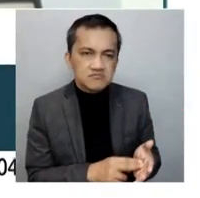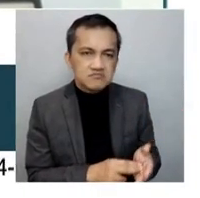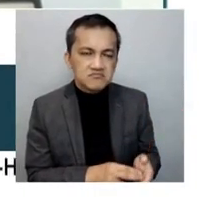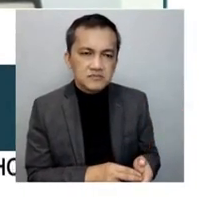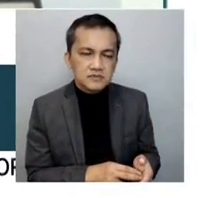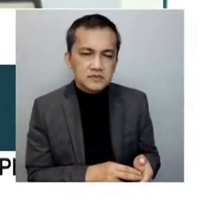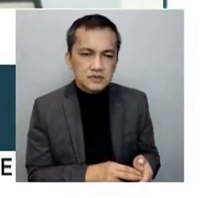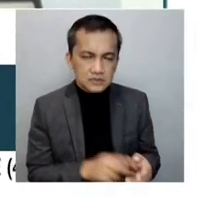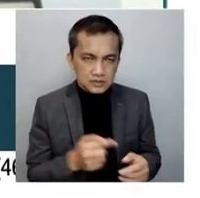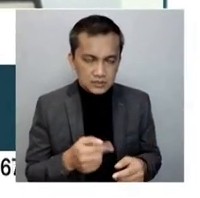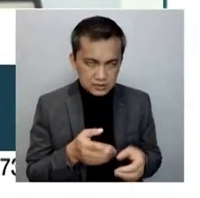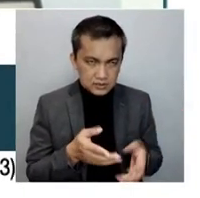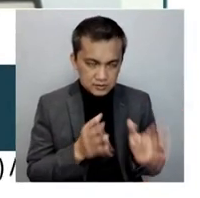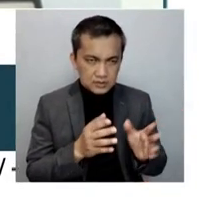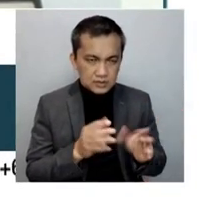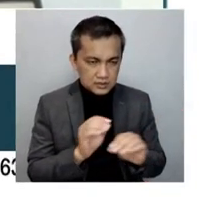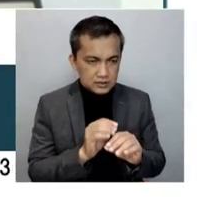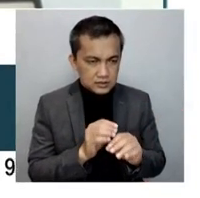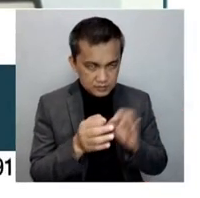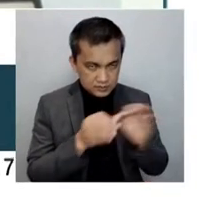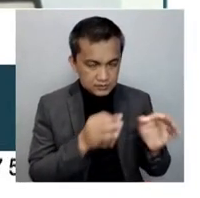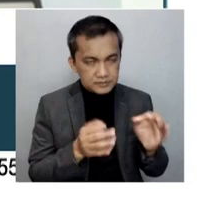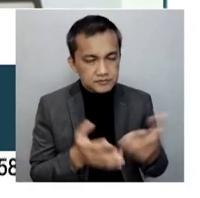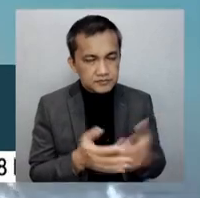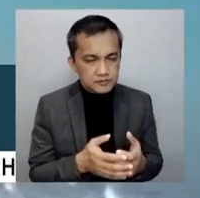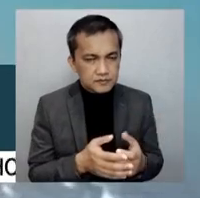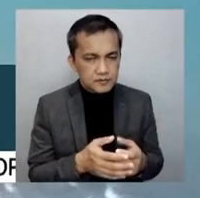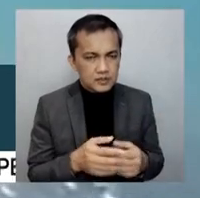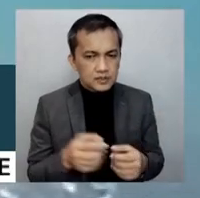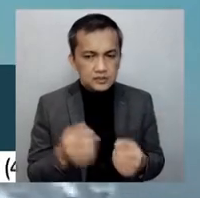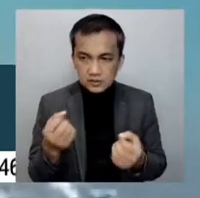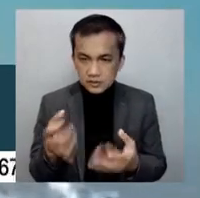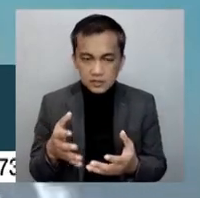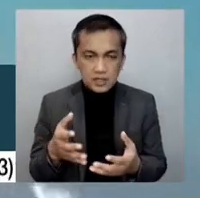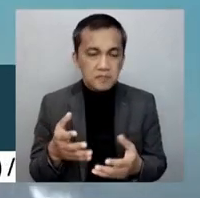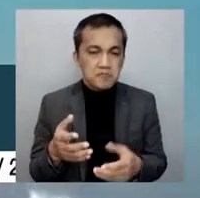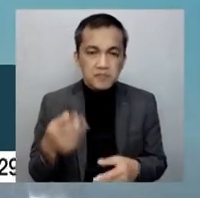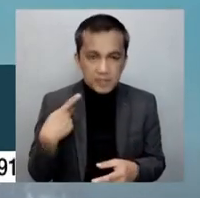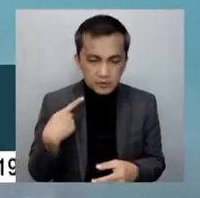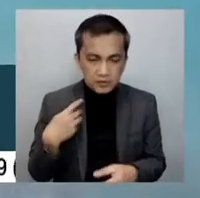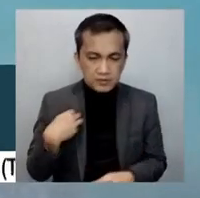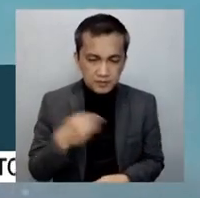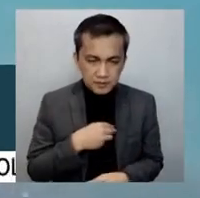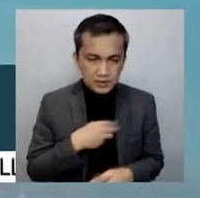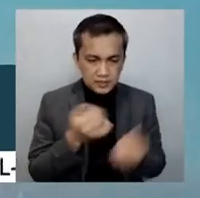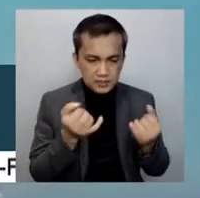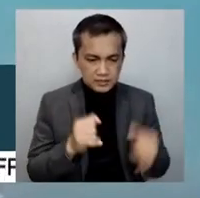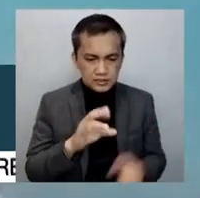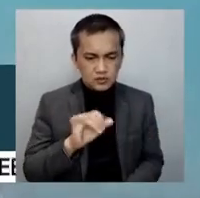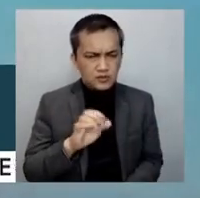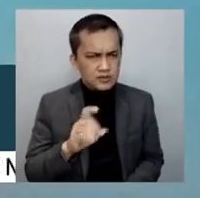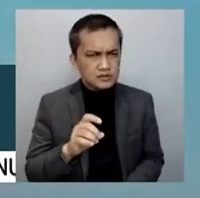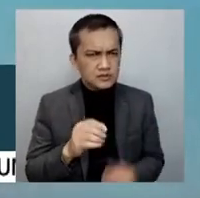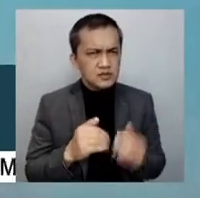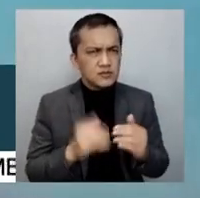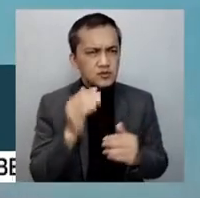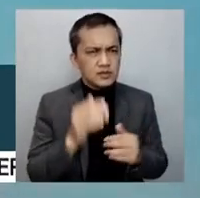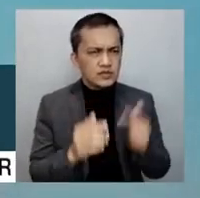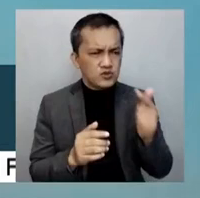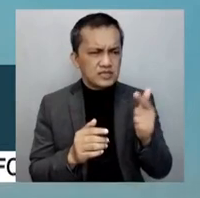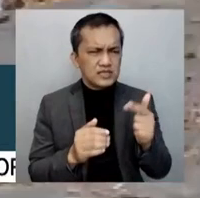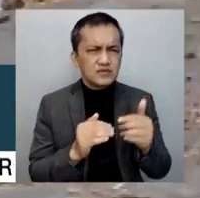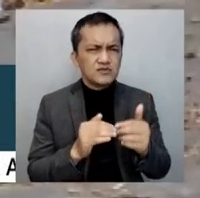me clarify that. There are members of the incident command post. I think there are more than 20 or 30 members of